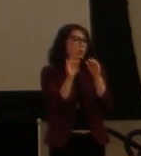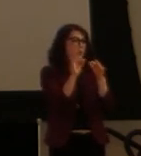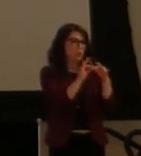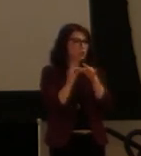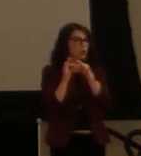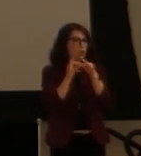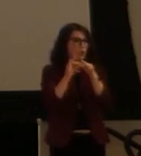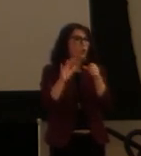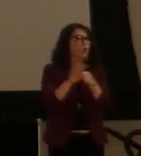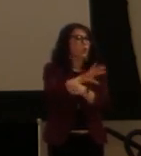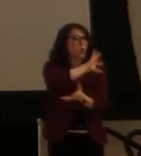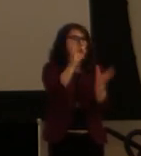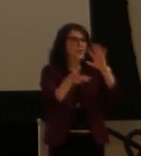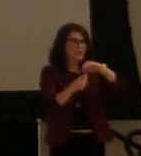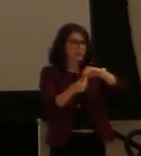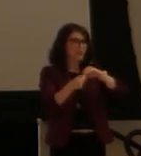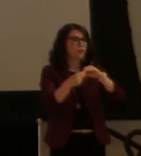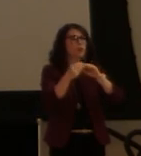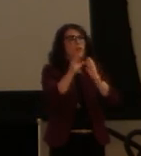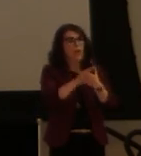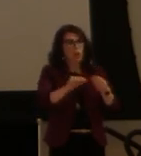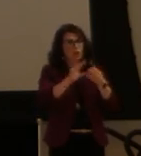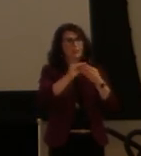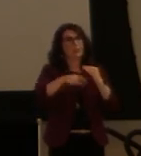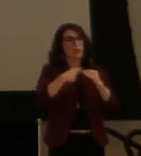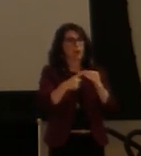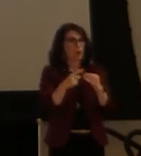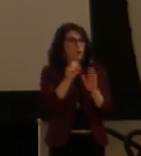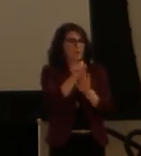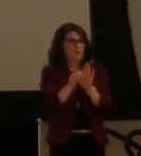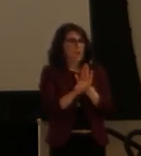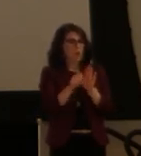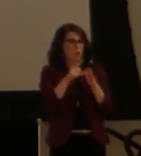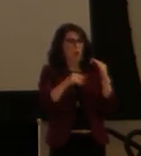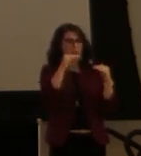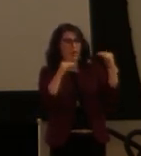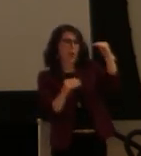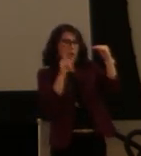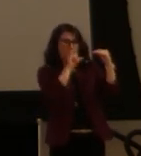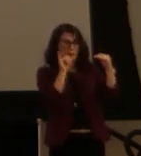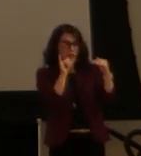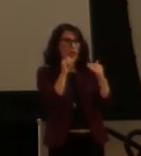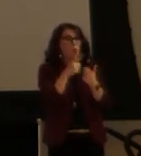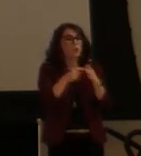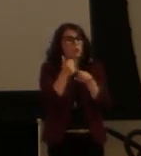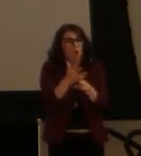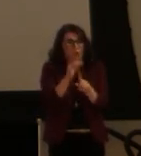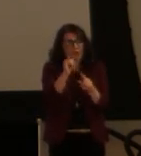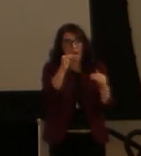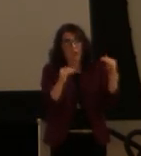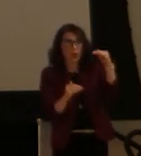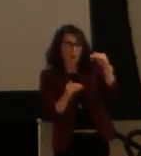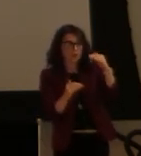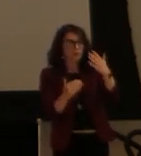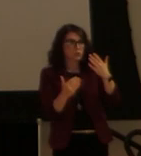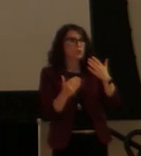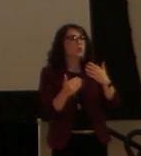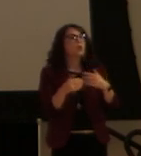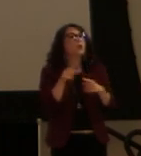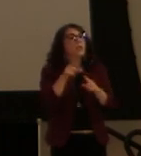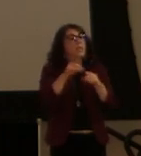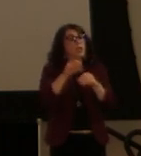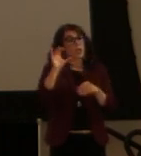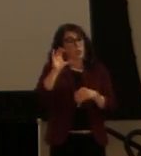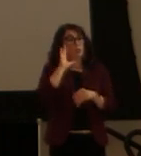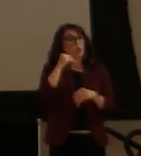about the gaps in outcomes we see in our state and what is driving those gaps in outcomes. Our release is this Thursday in Columbus,